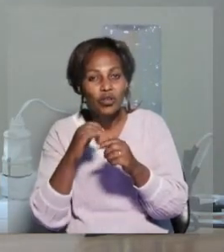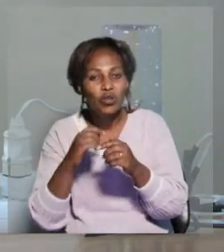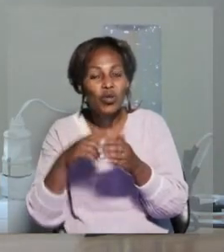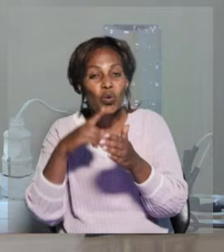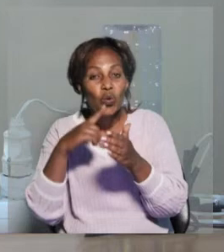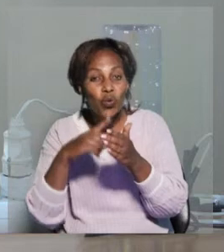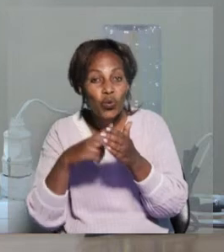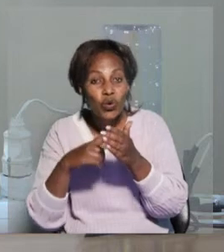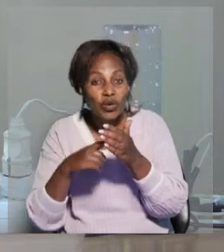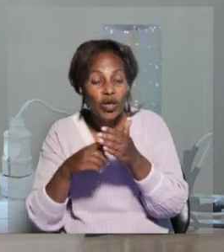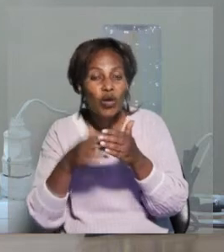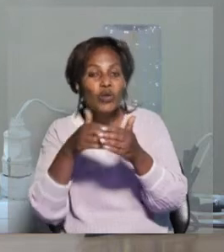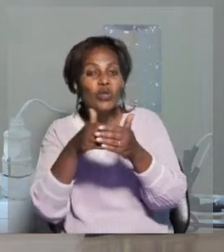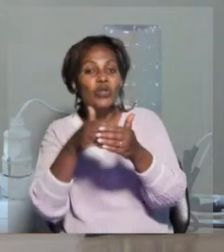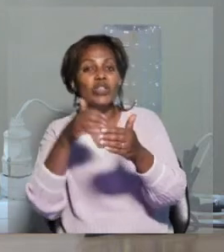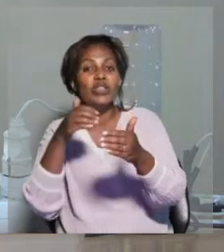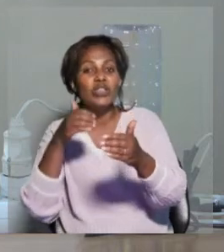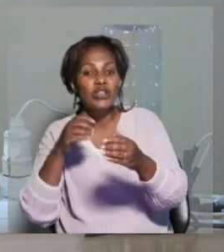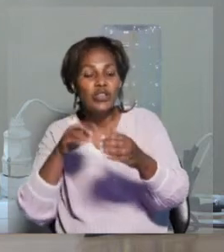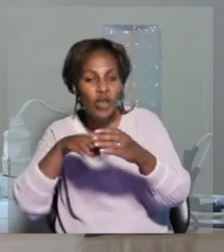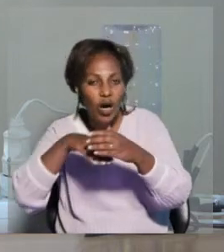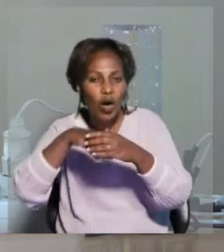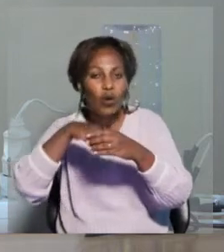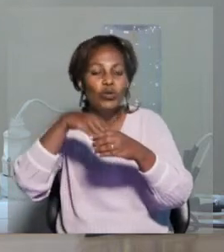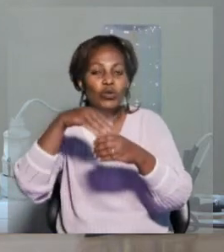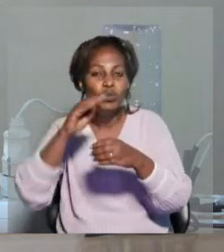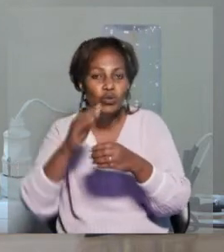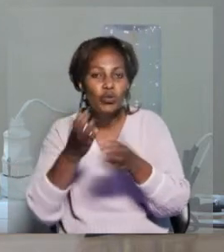without reducing the output